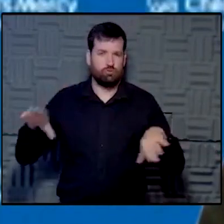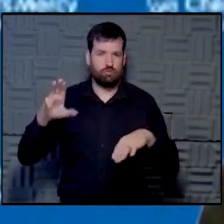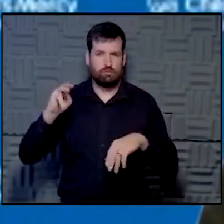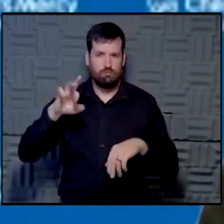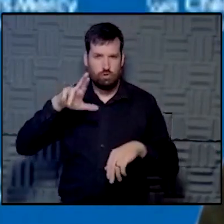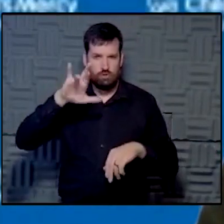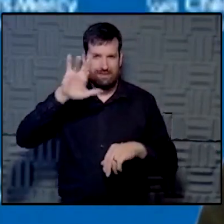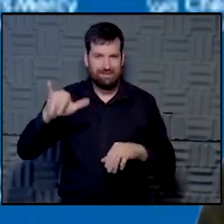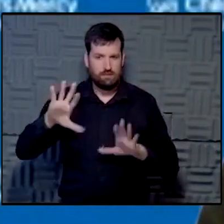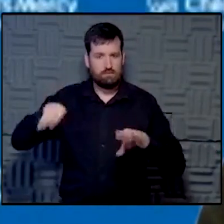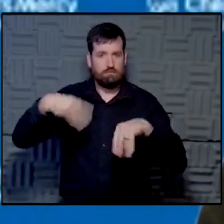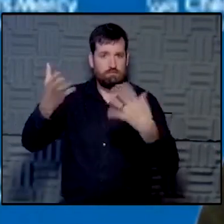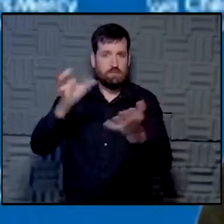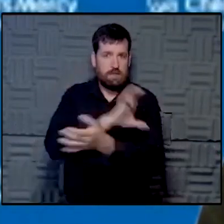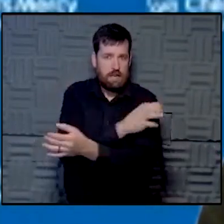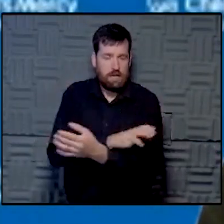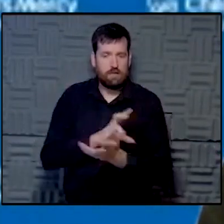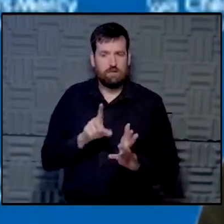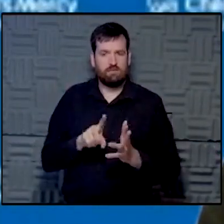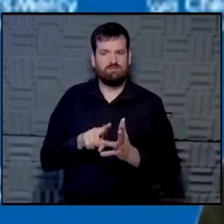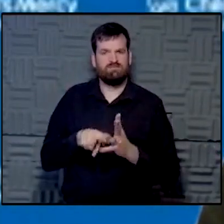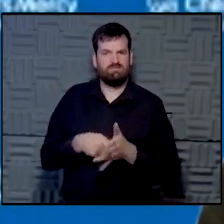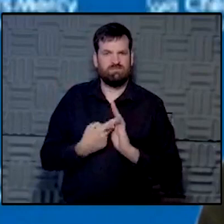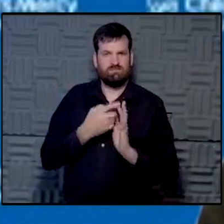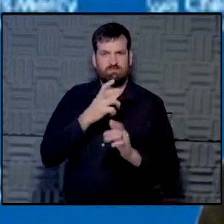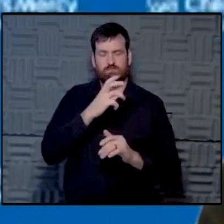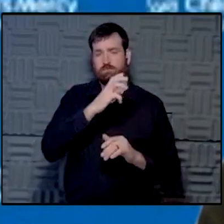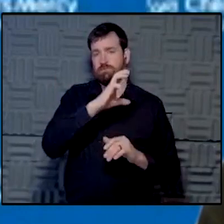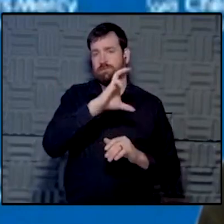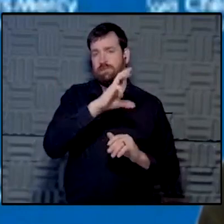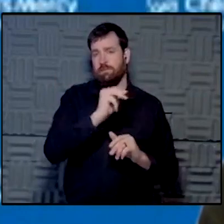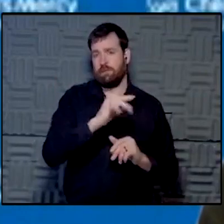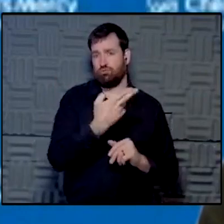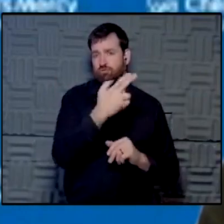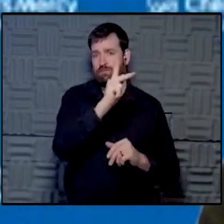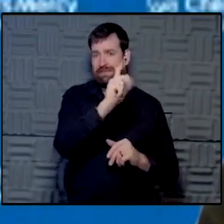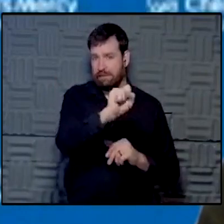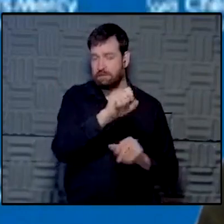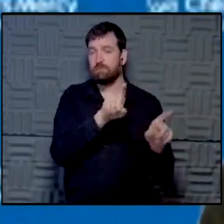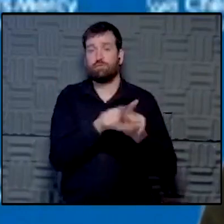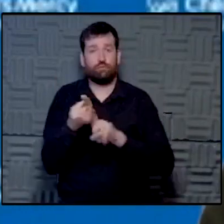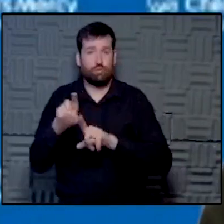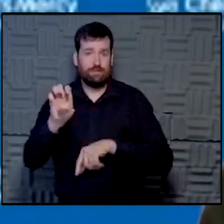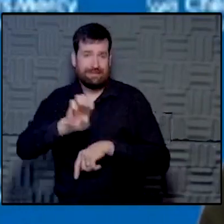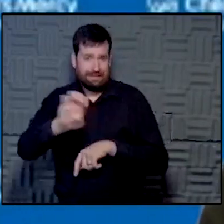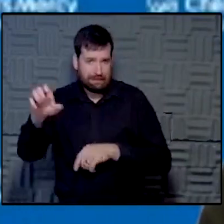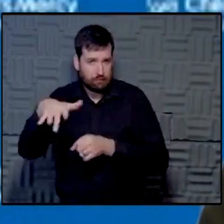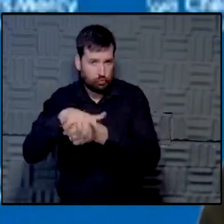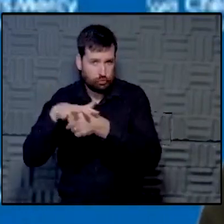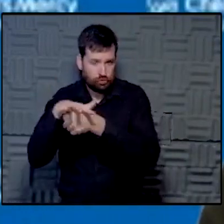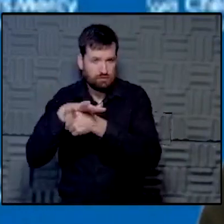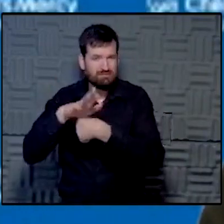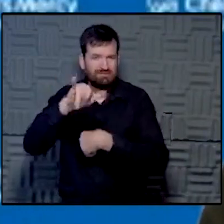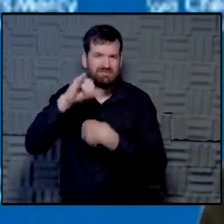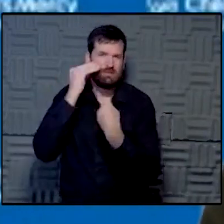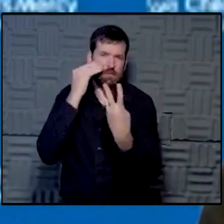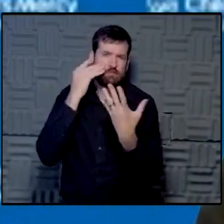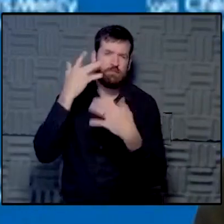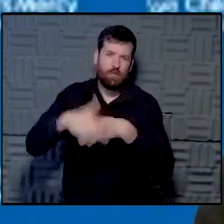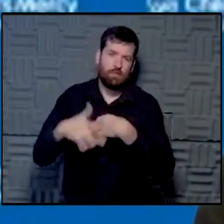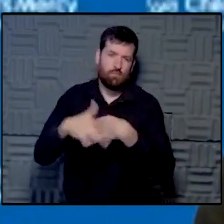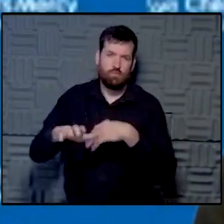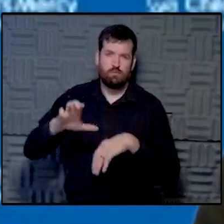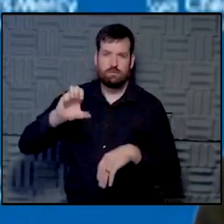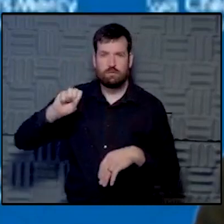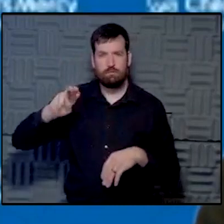starting in Children's Mercy, Kansas, and I think they're going to also roll it out at East. And of course, all that information is available at the